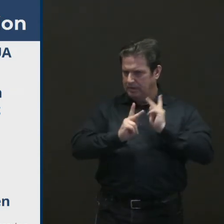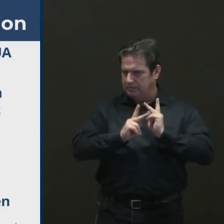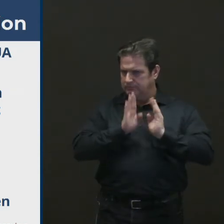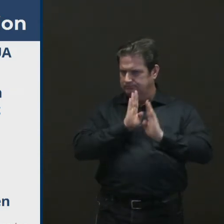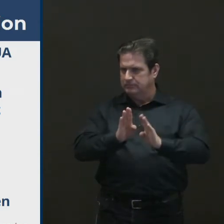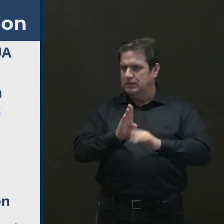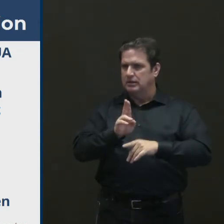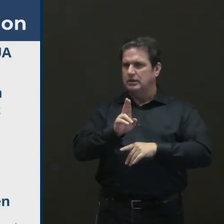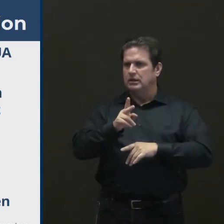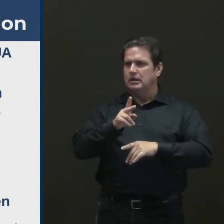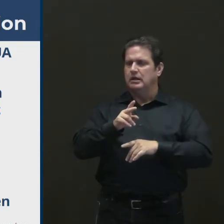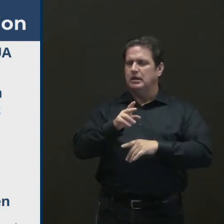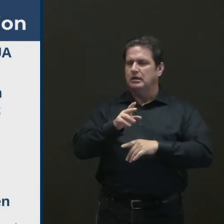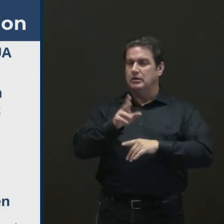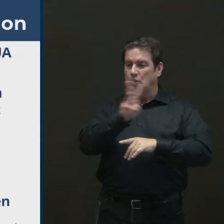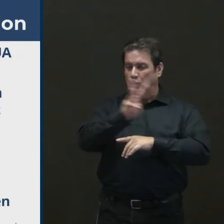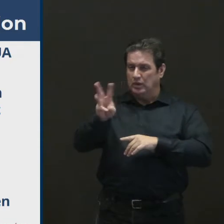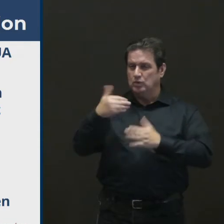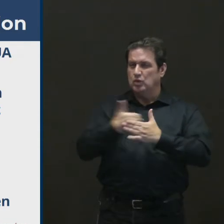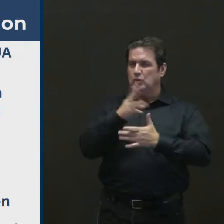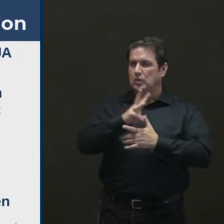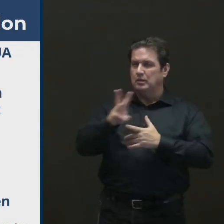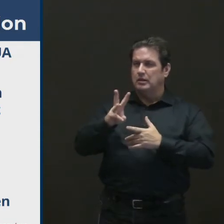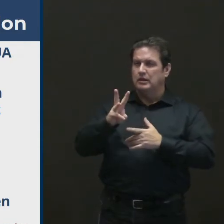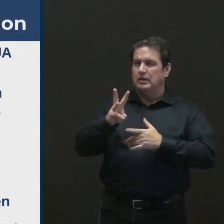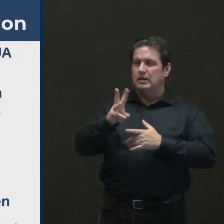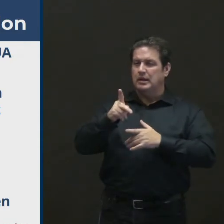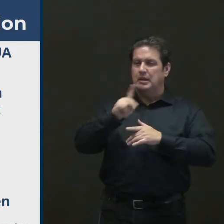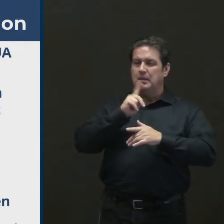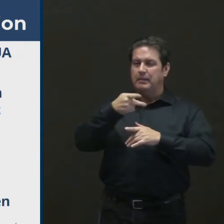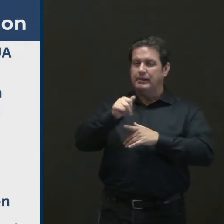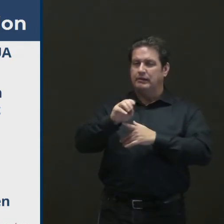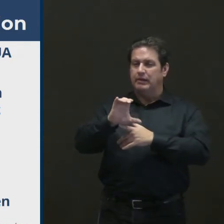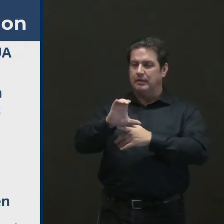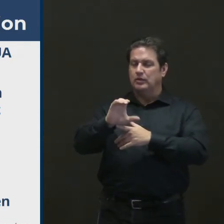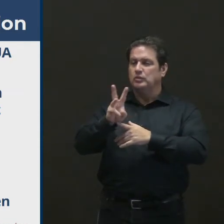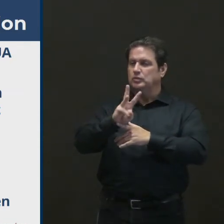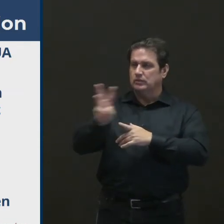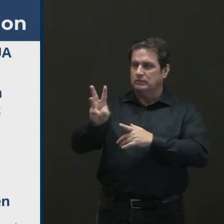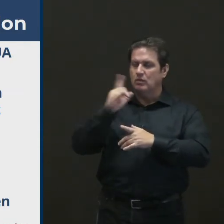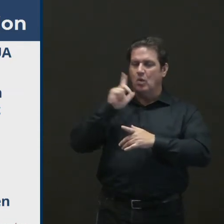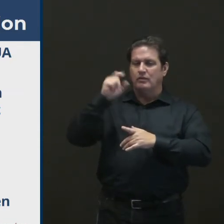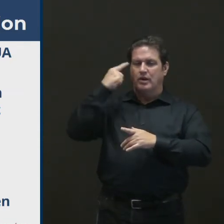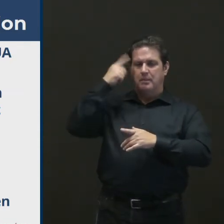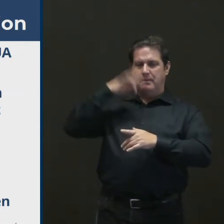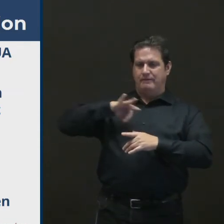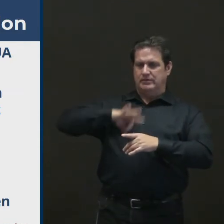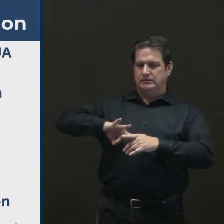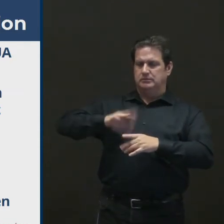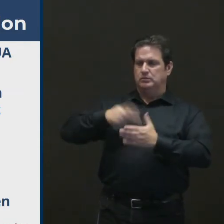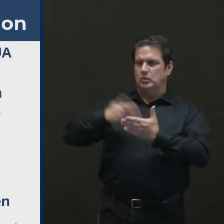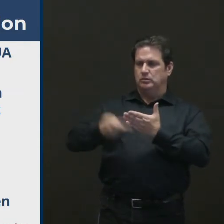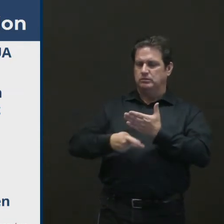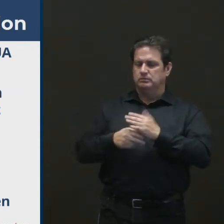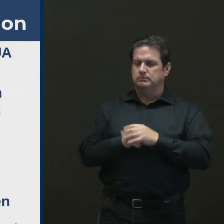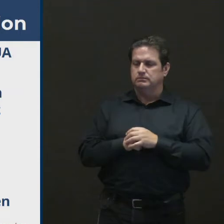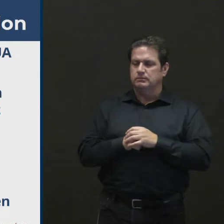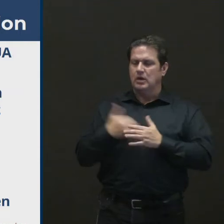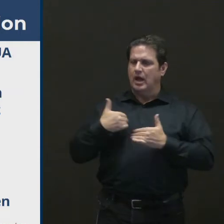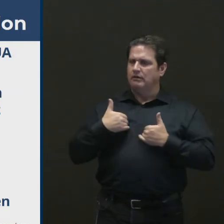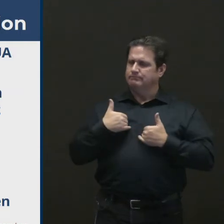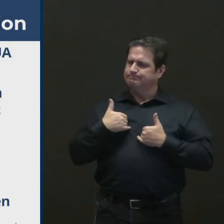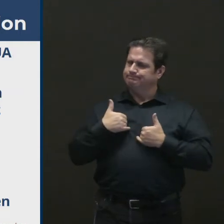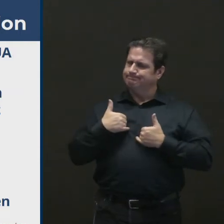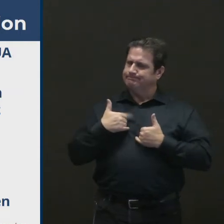Pandemic Unemployment website, the new website that we had established for these federal benefit programs. You're going to have